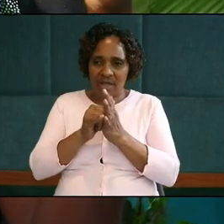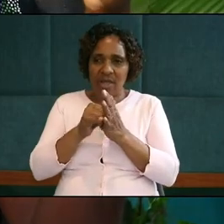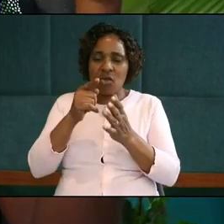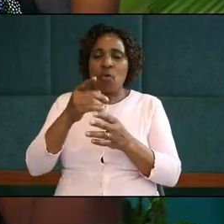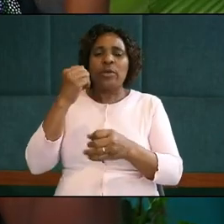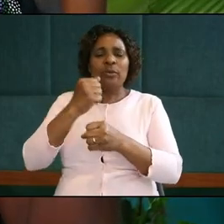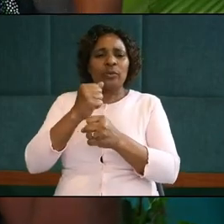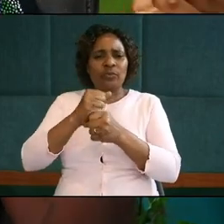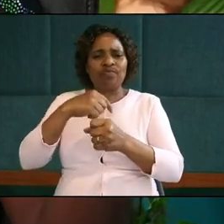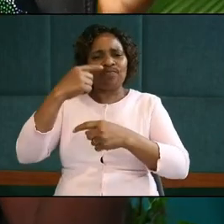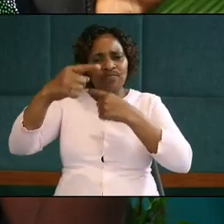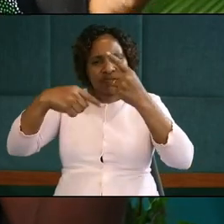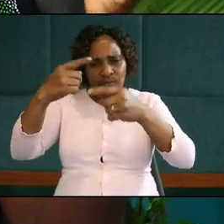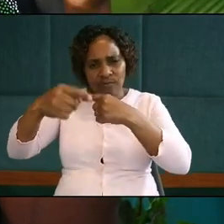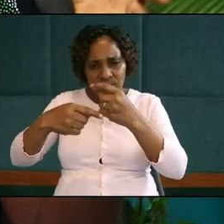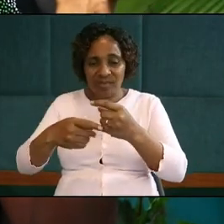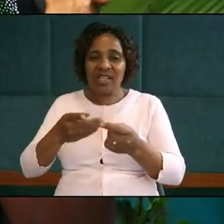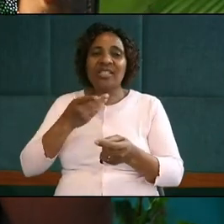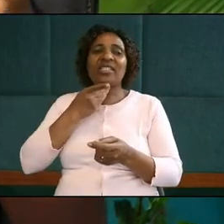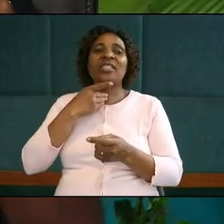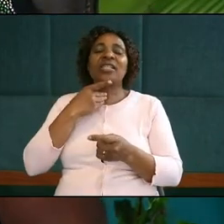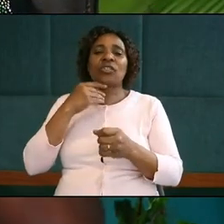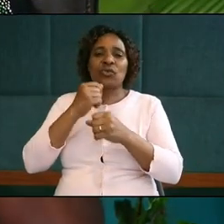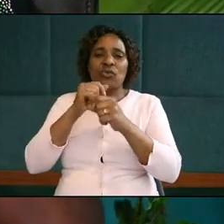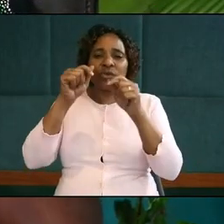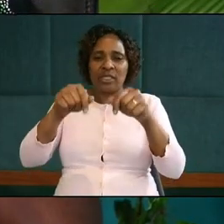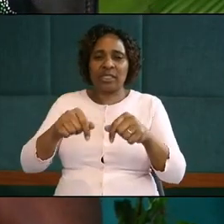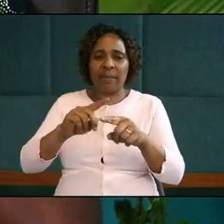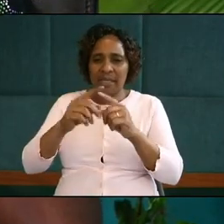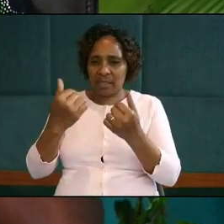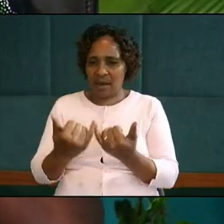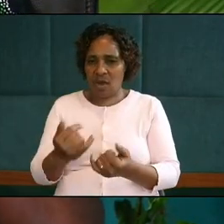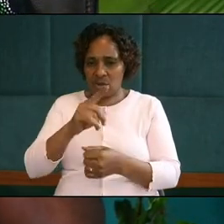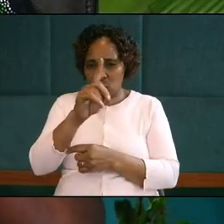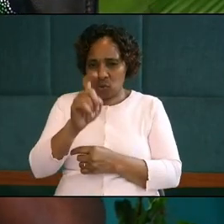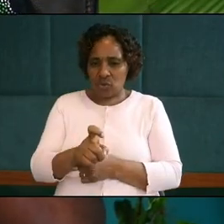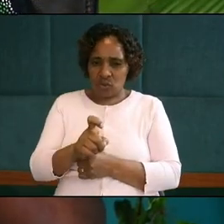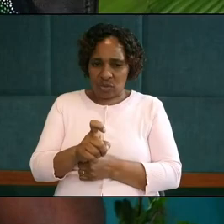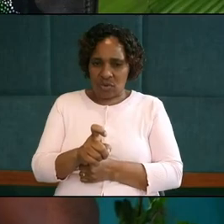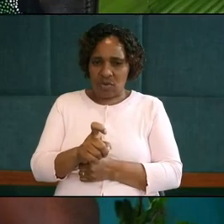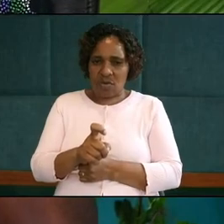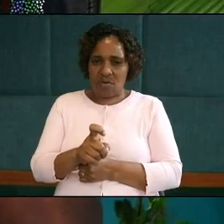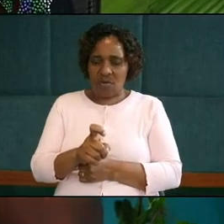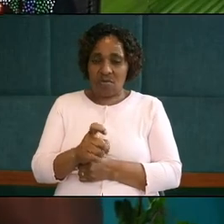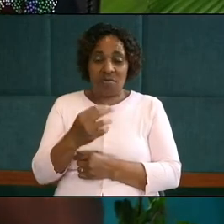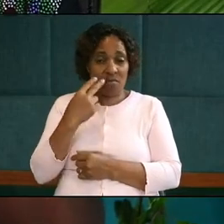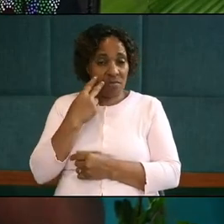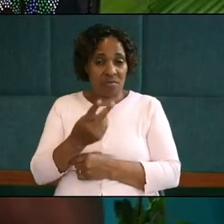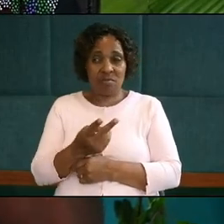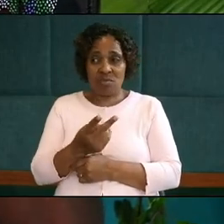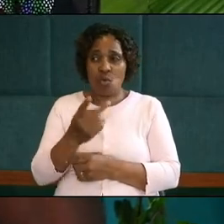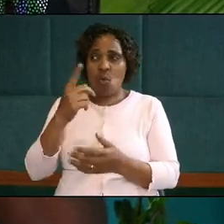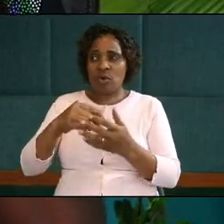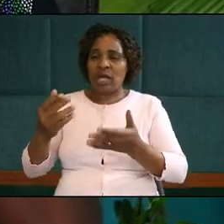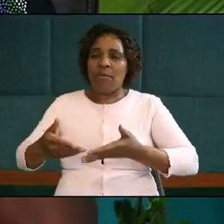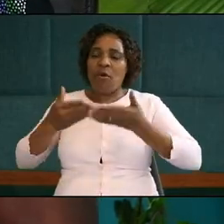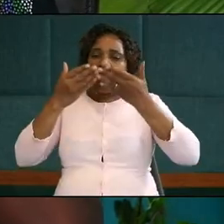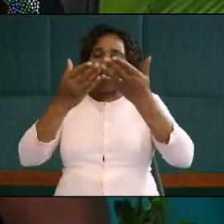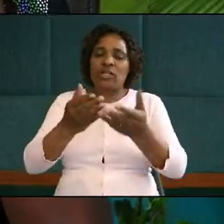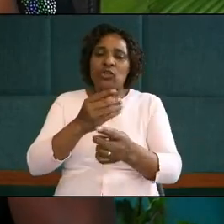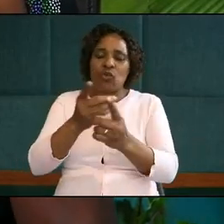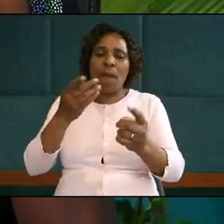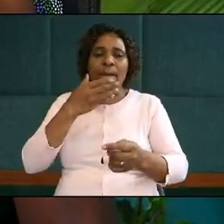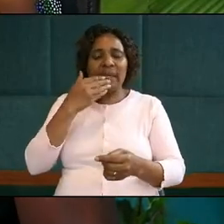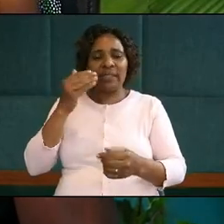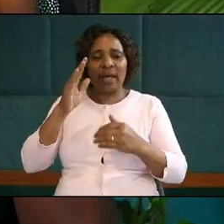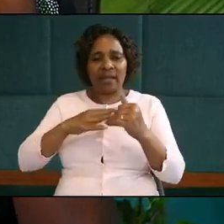may be doing this. You may desire to do this. But now the question is, like, let's see. Is what I'm offering you better